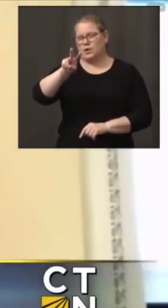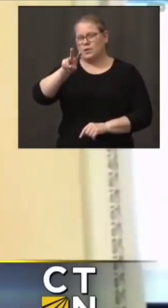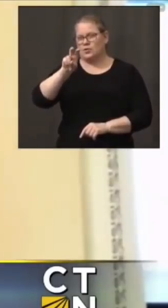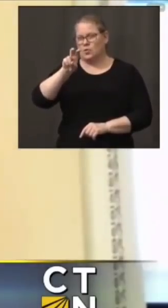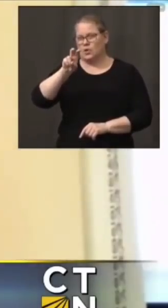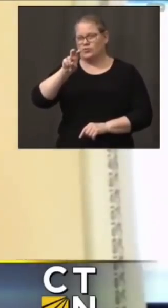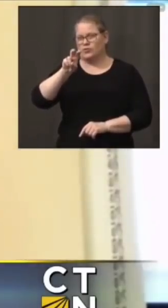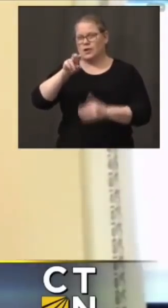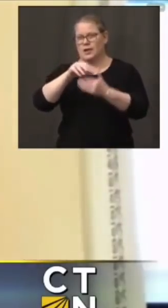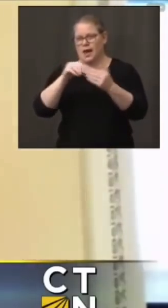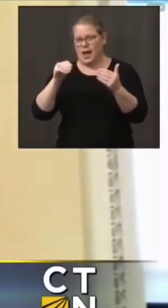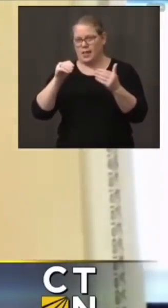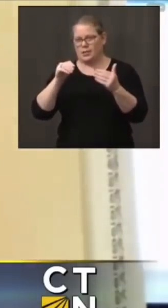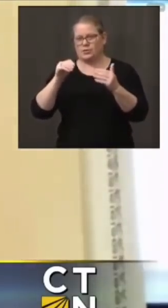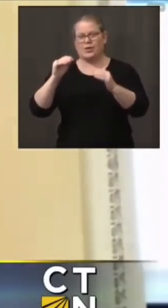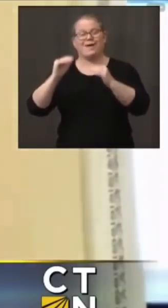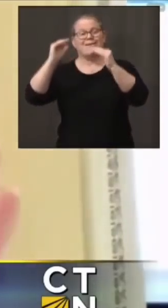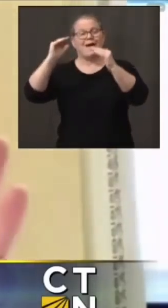$225 million.